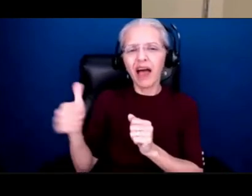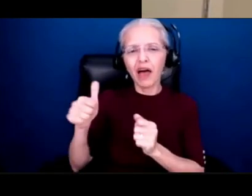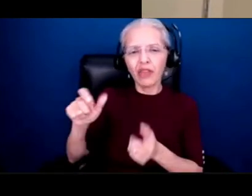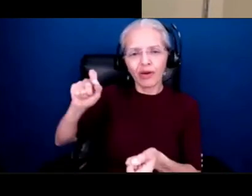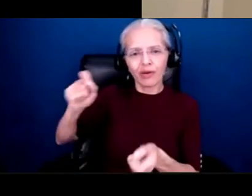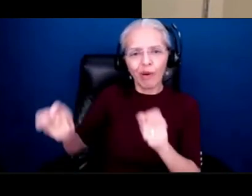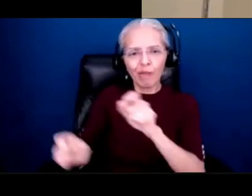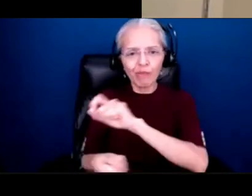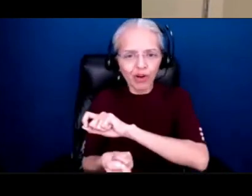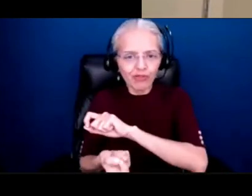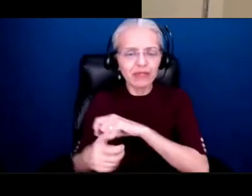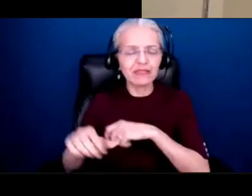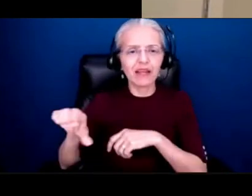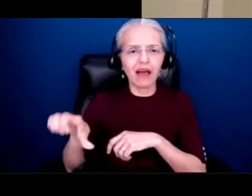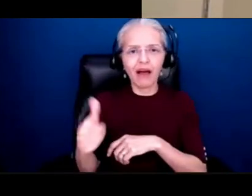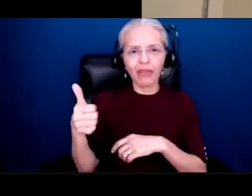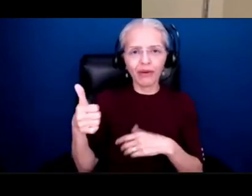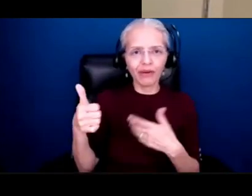other,